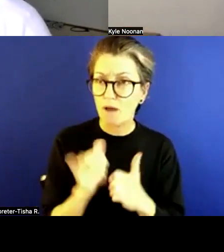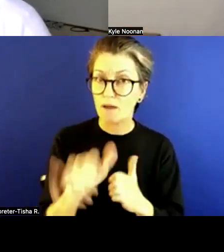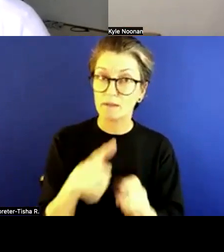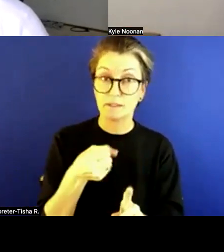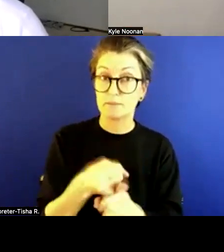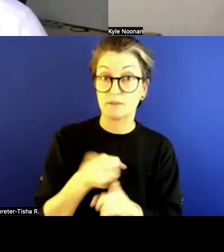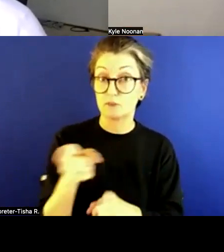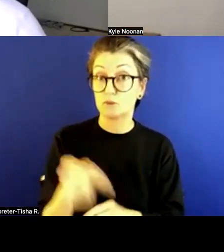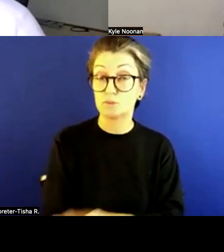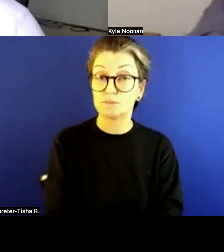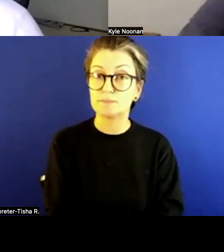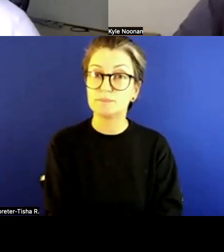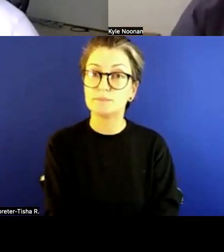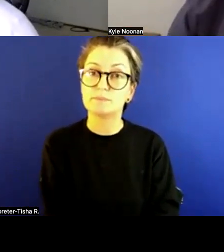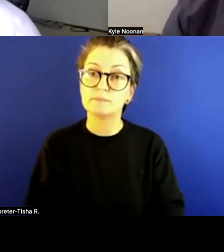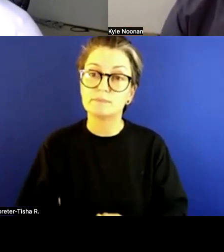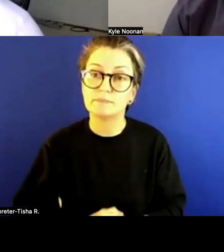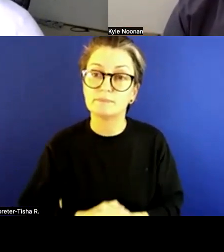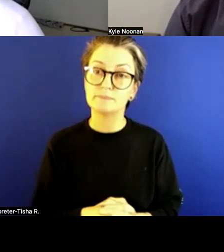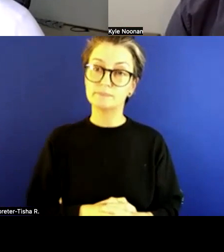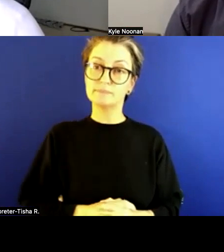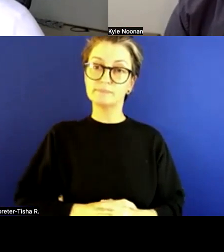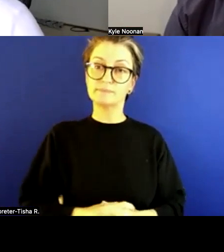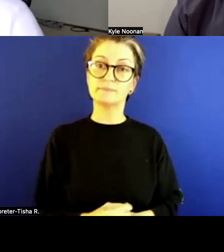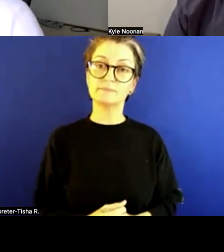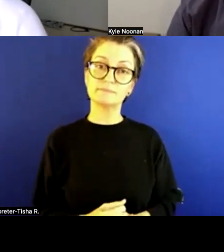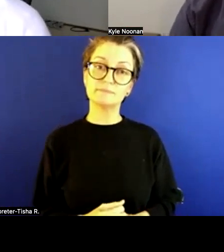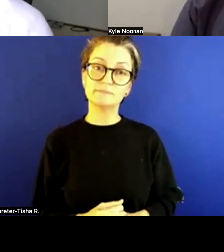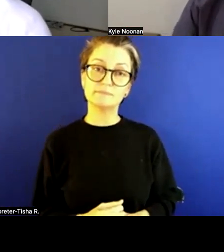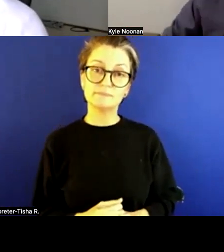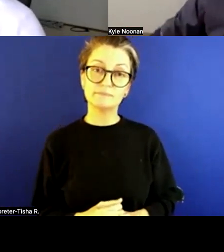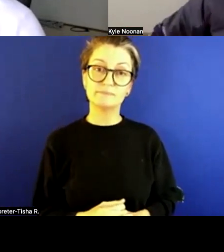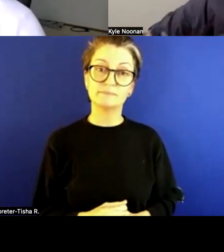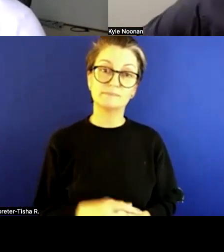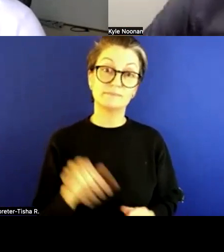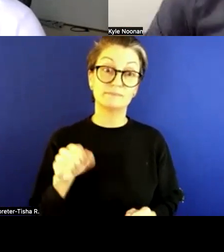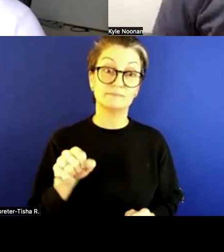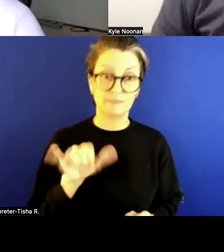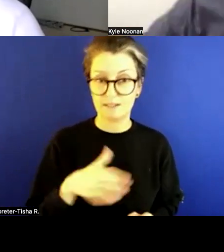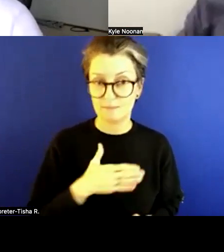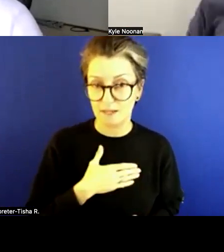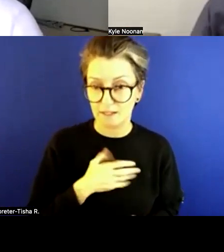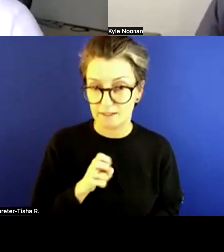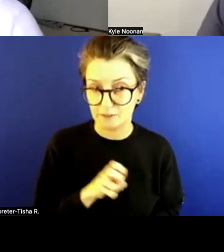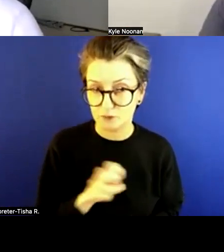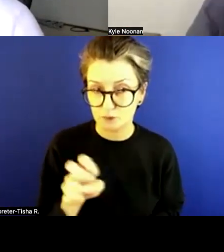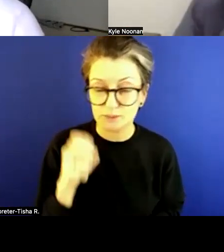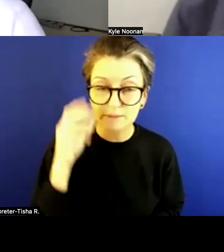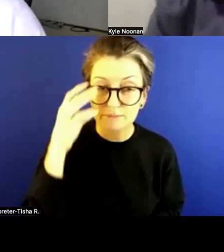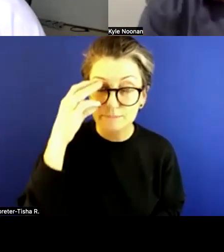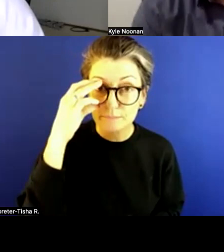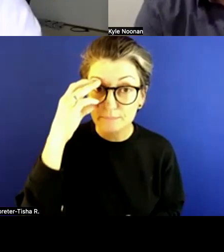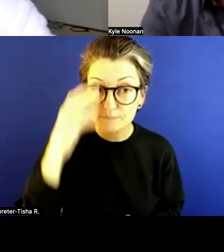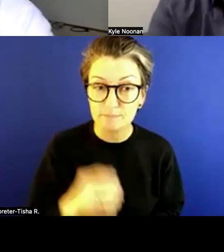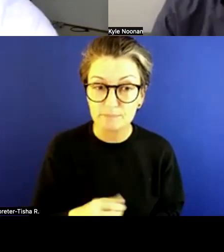on you? Yeah, I mean that's really my journey. I